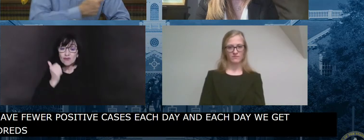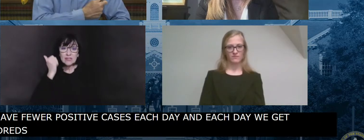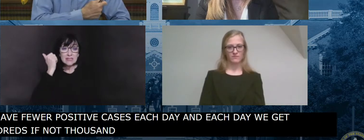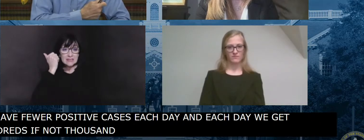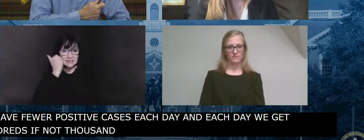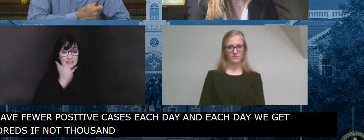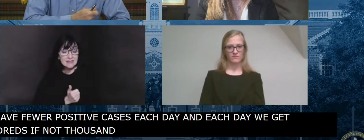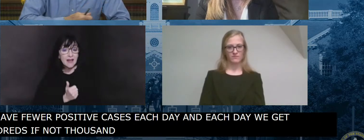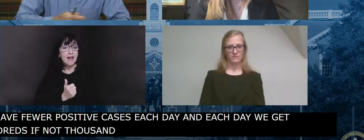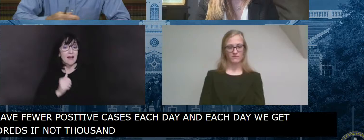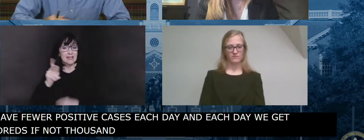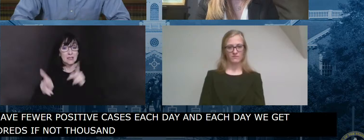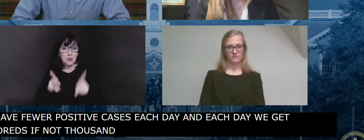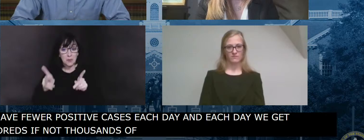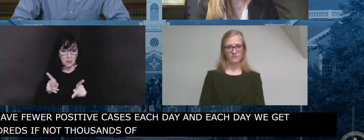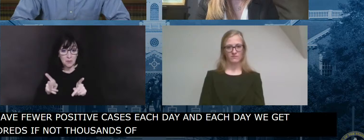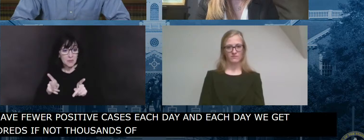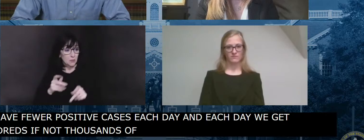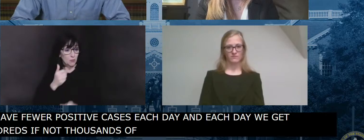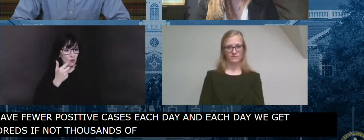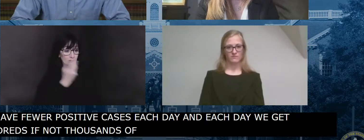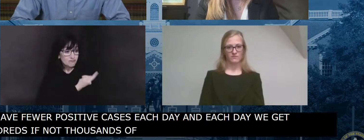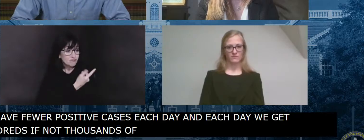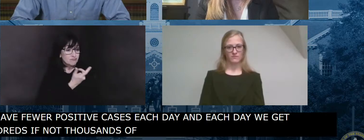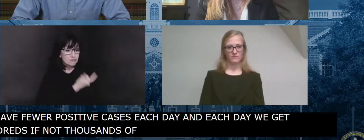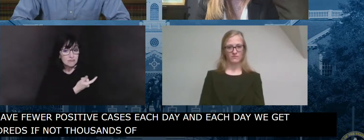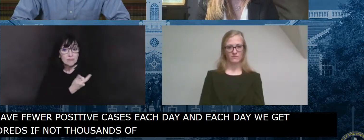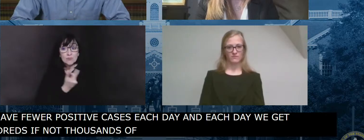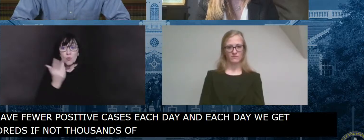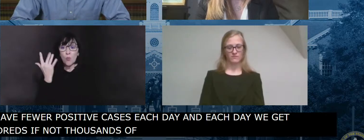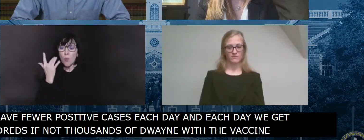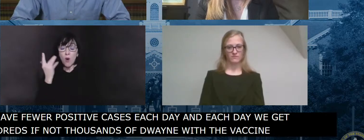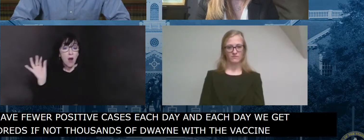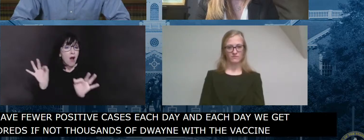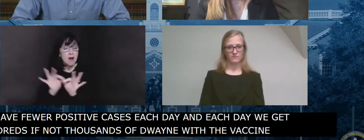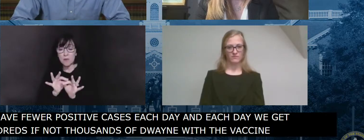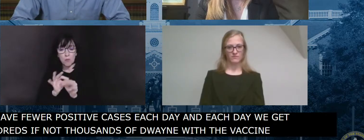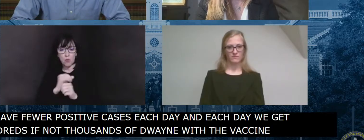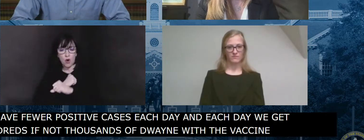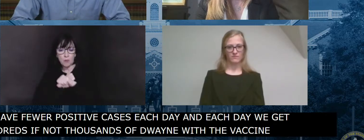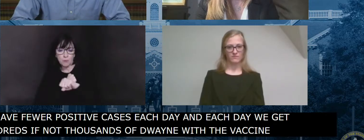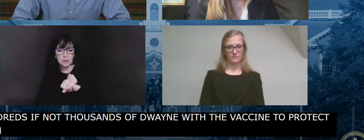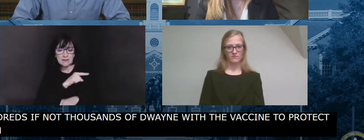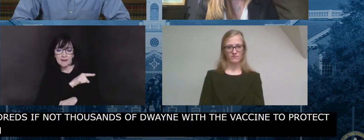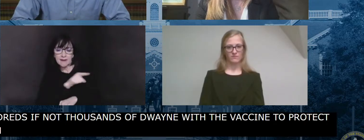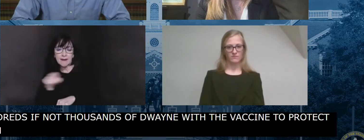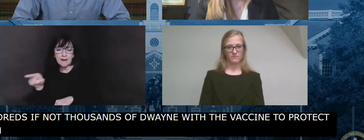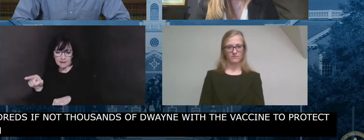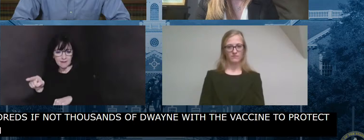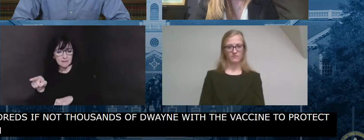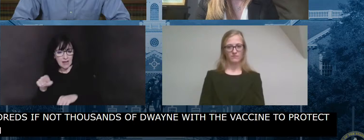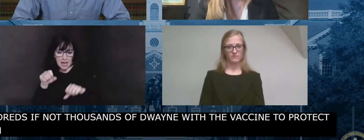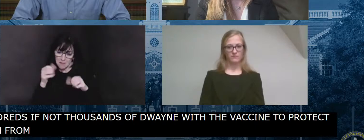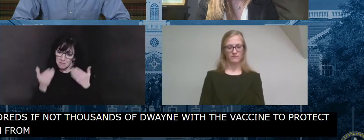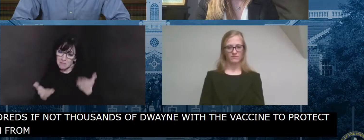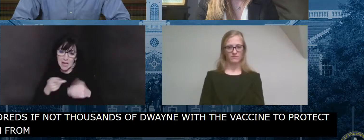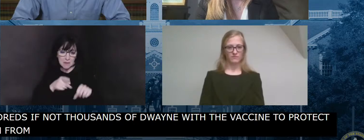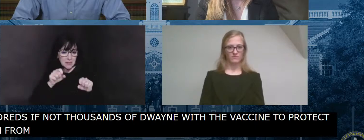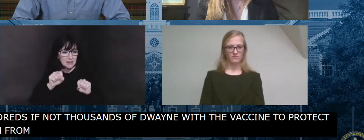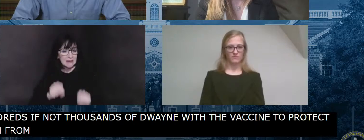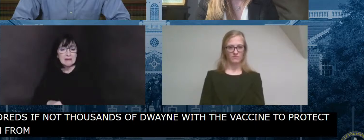with the vaccine that'll protect them from serious illness, protect them from fatal illness from